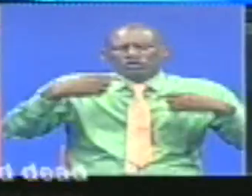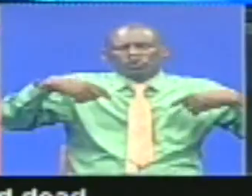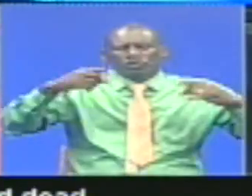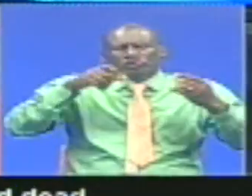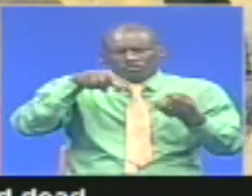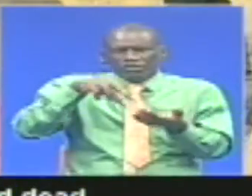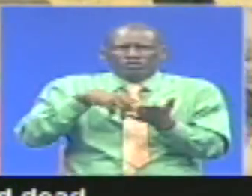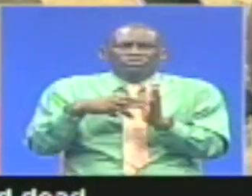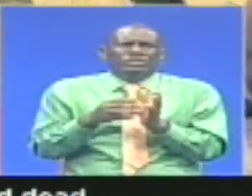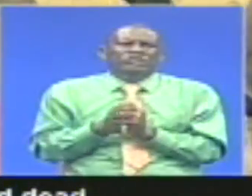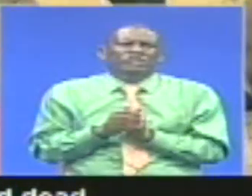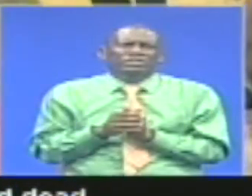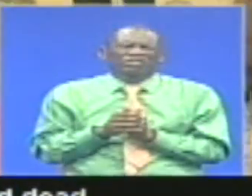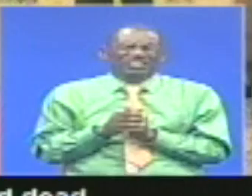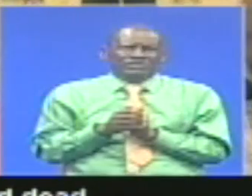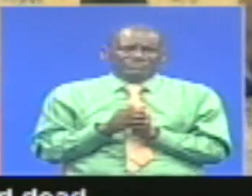the project.